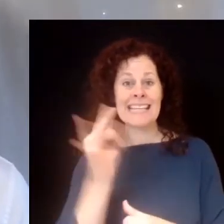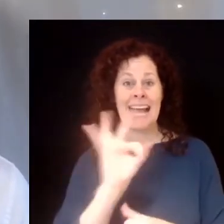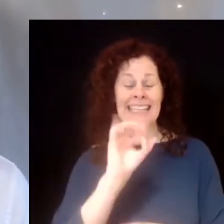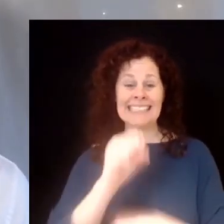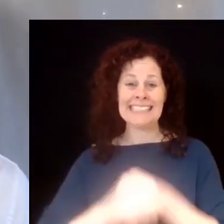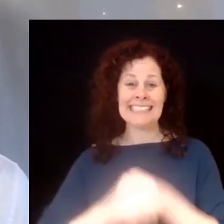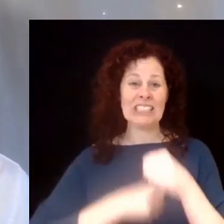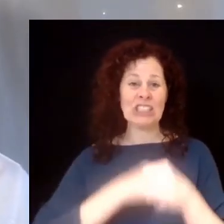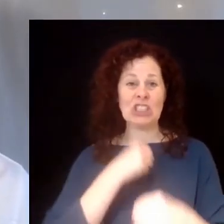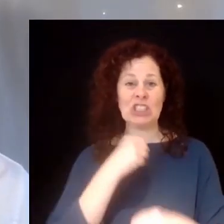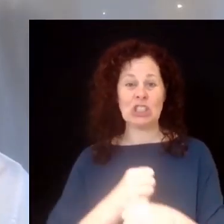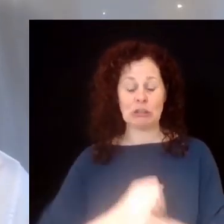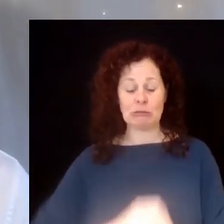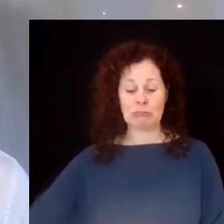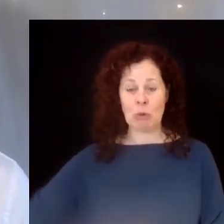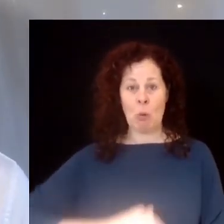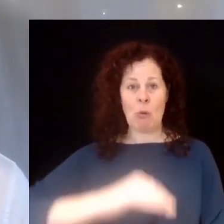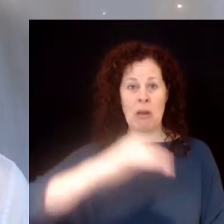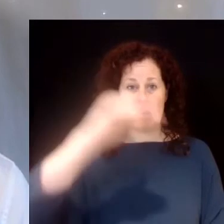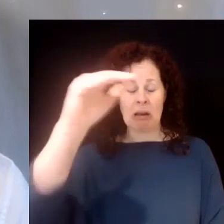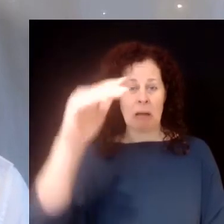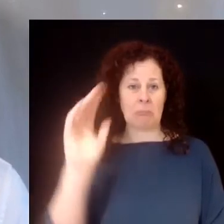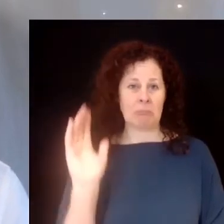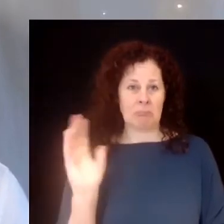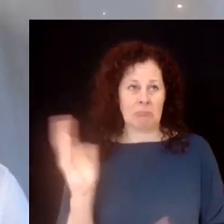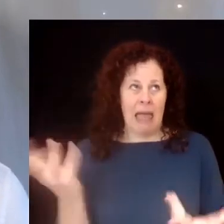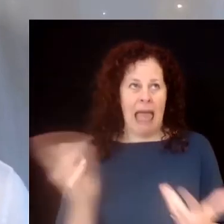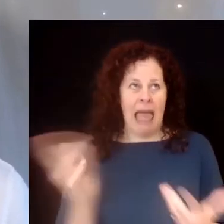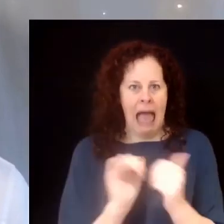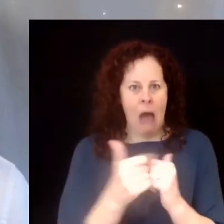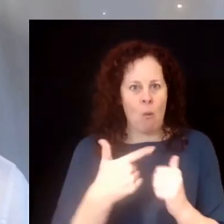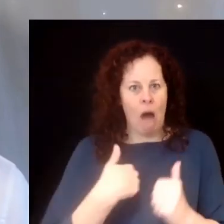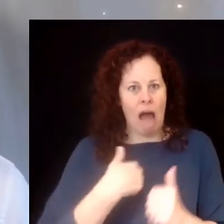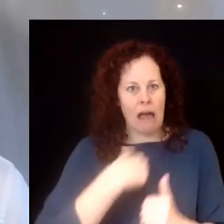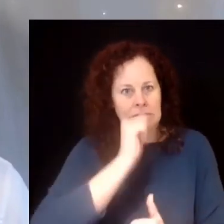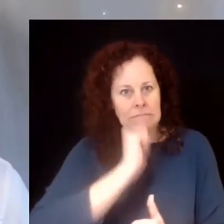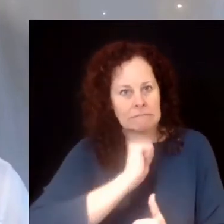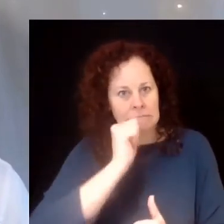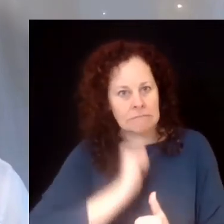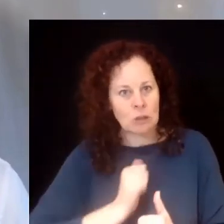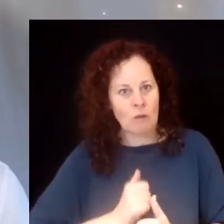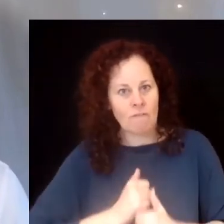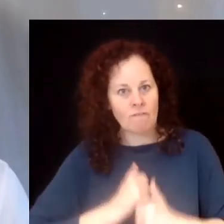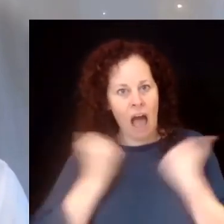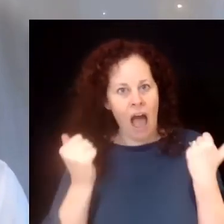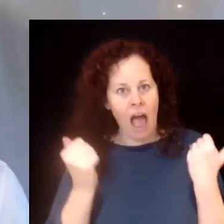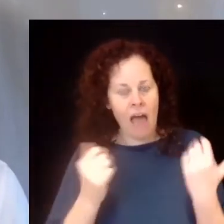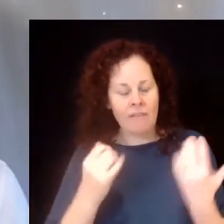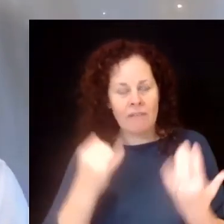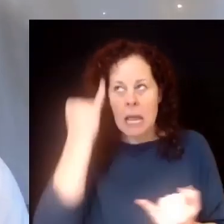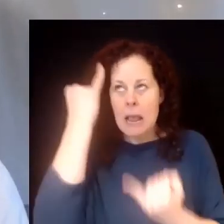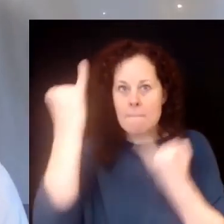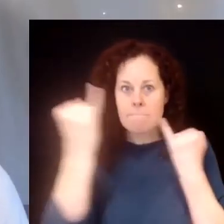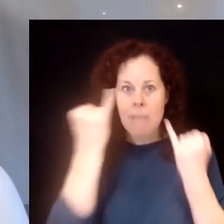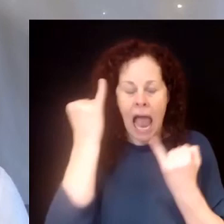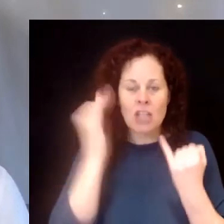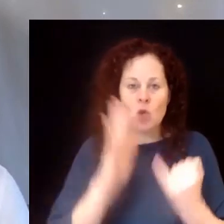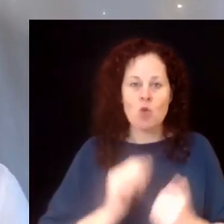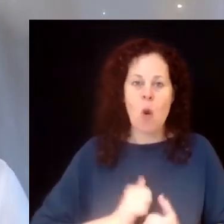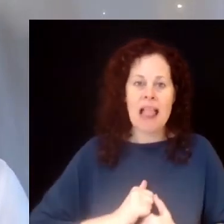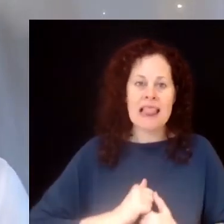that I wonder how I even survived. Imagine that your life is shut behind a cold steel door. Every person,